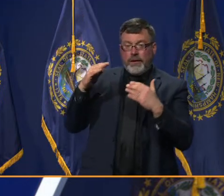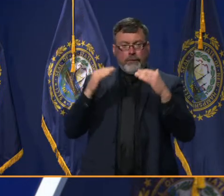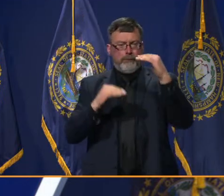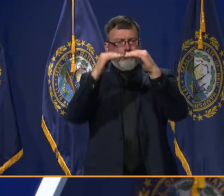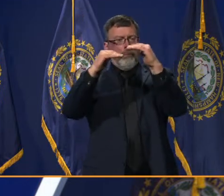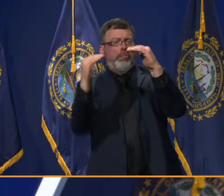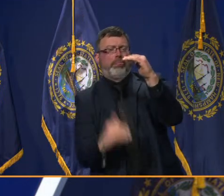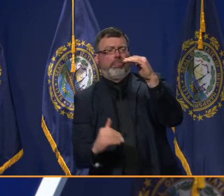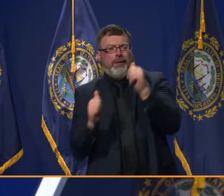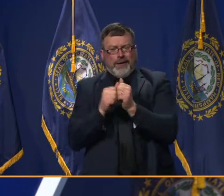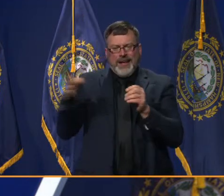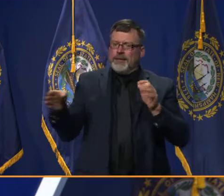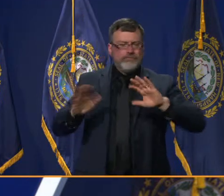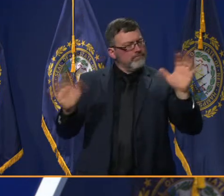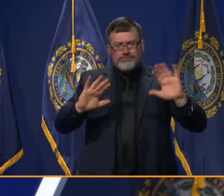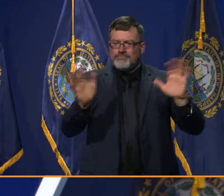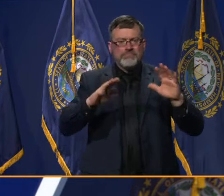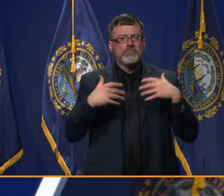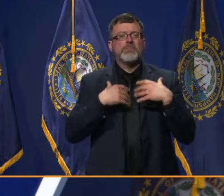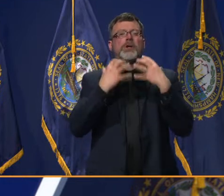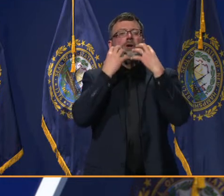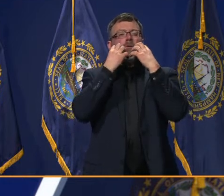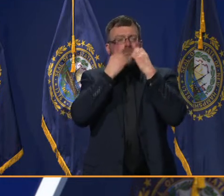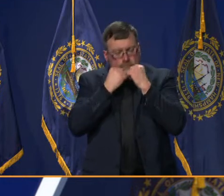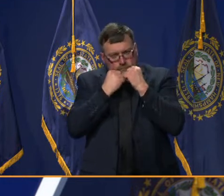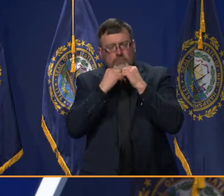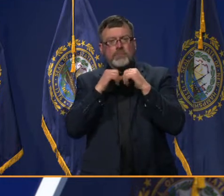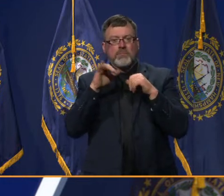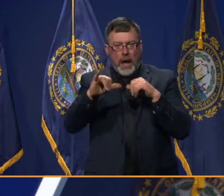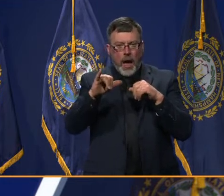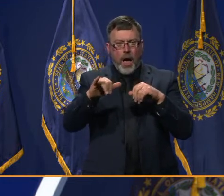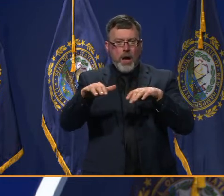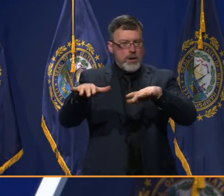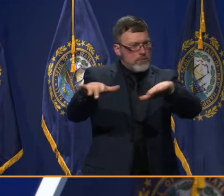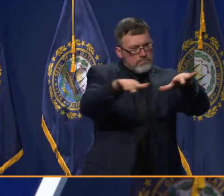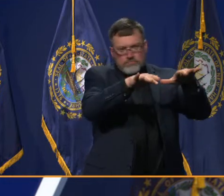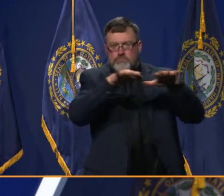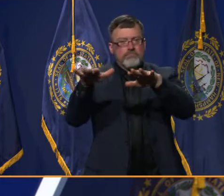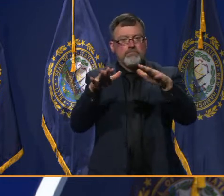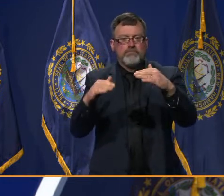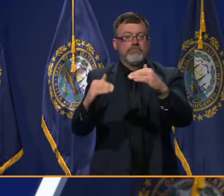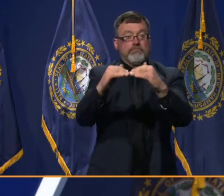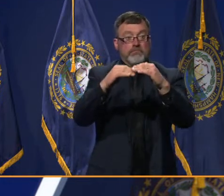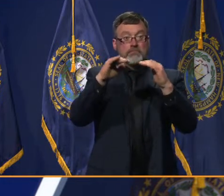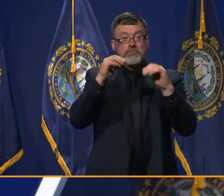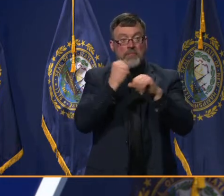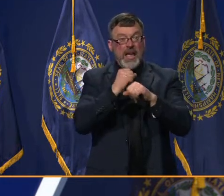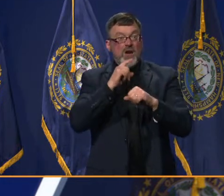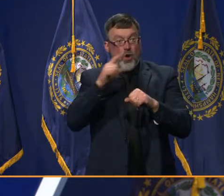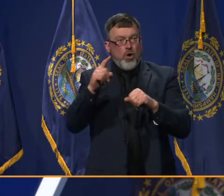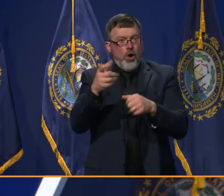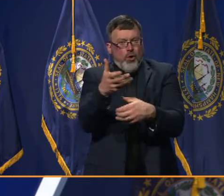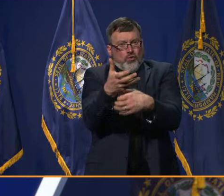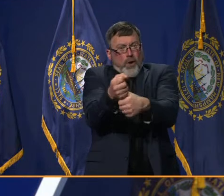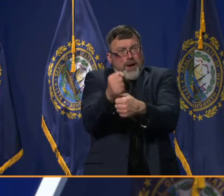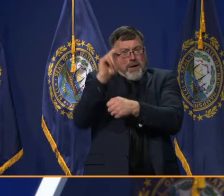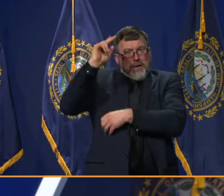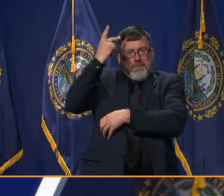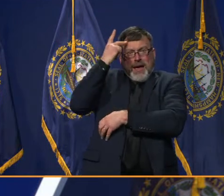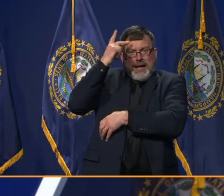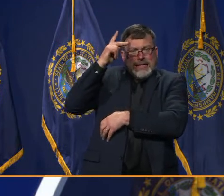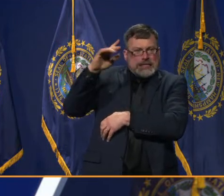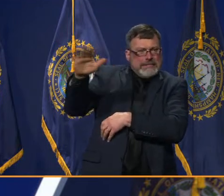overwhelming public corruption at every turn, that results in a lasting damage to the public conscience as a